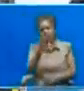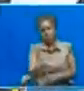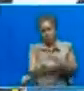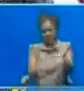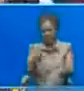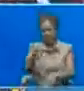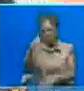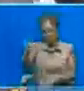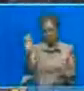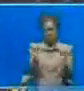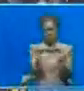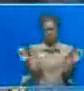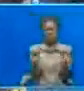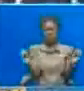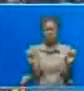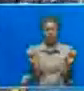hiyo ni haki gani?